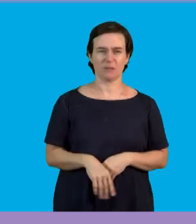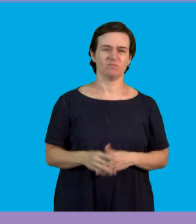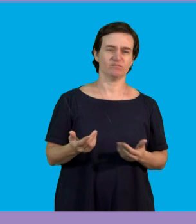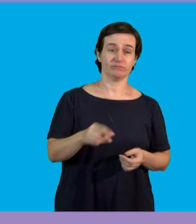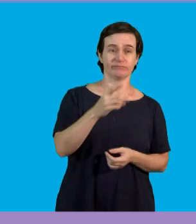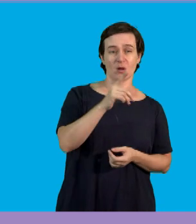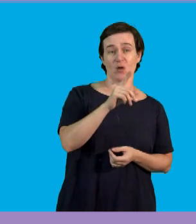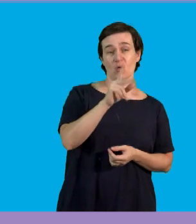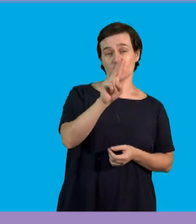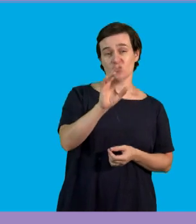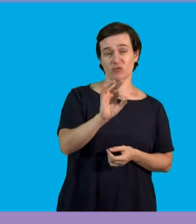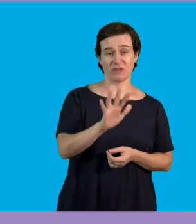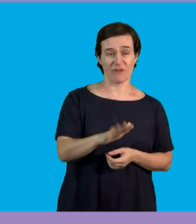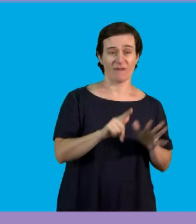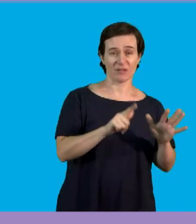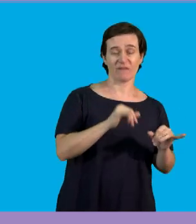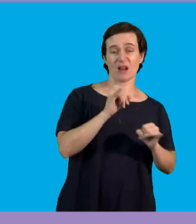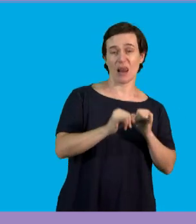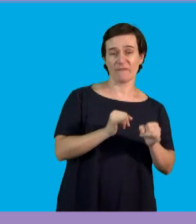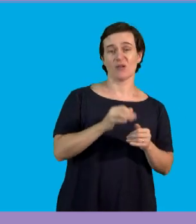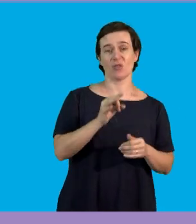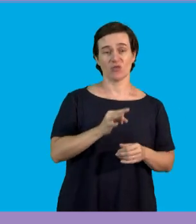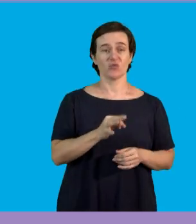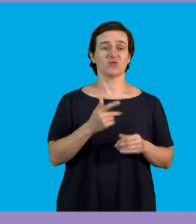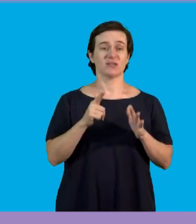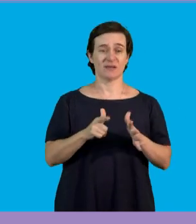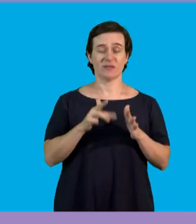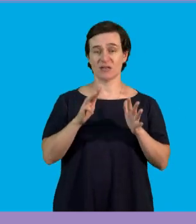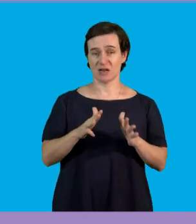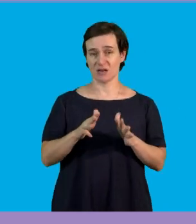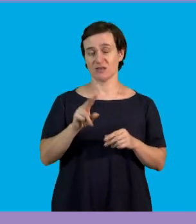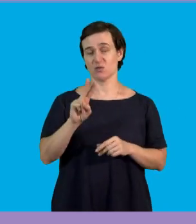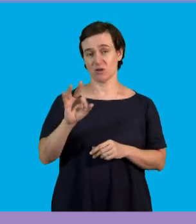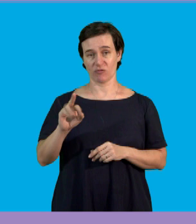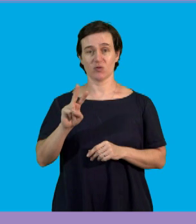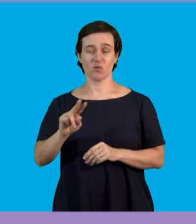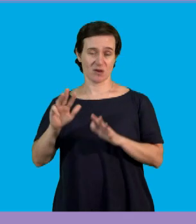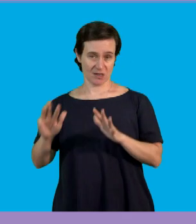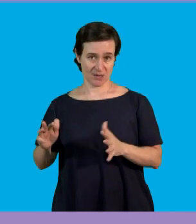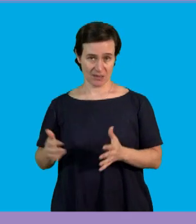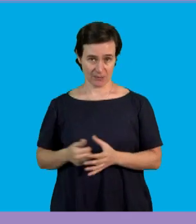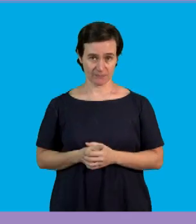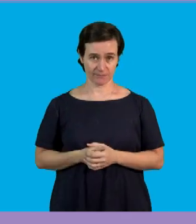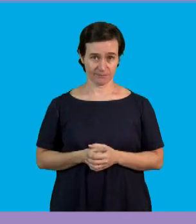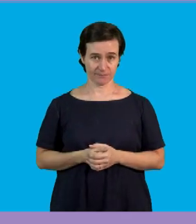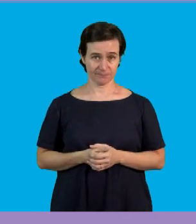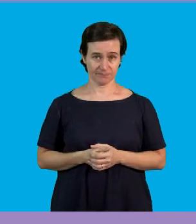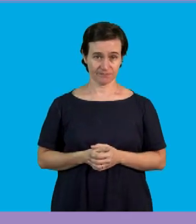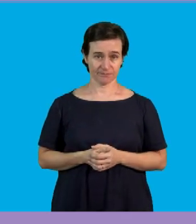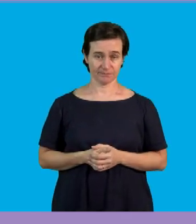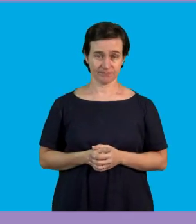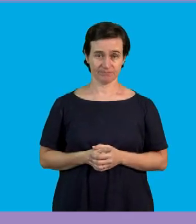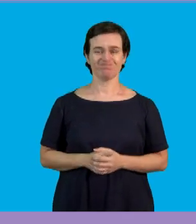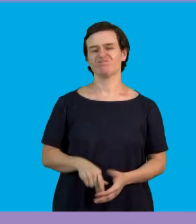have 7, 11, 13, 17, 19, 23, 29. And of